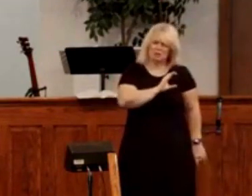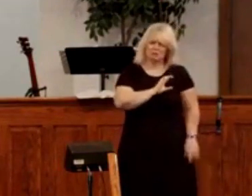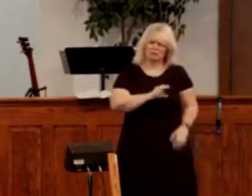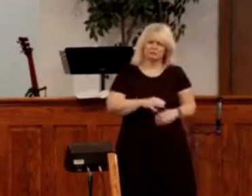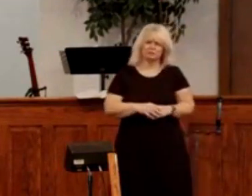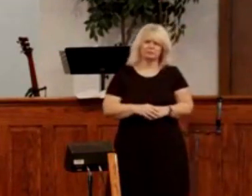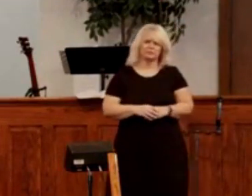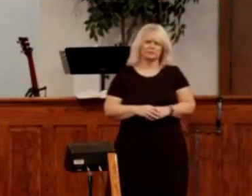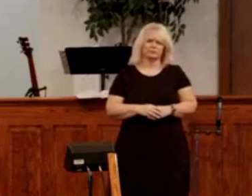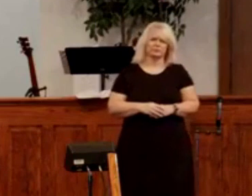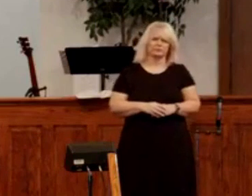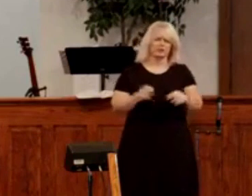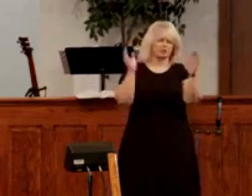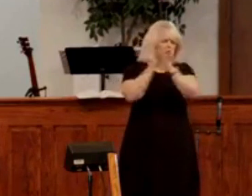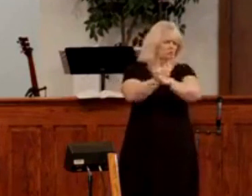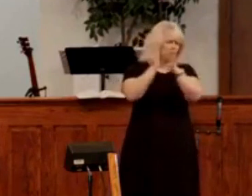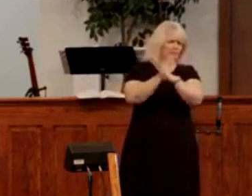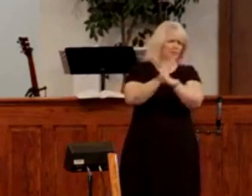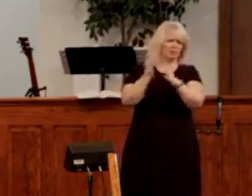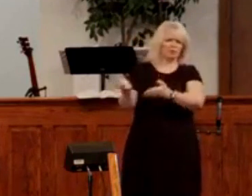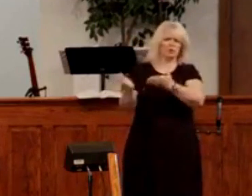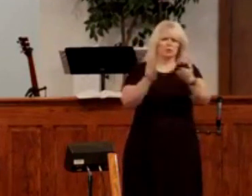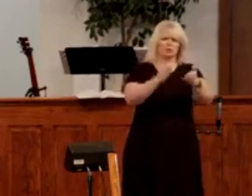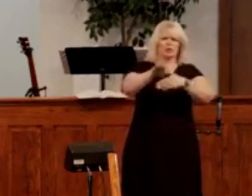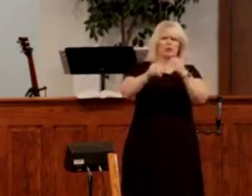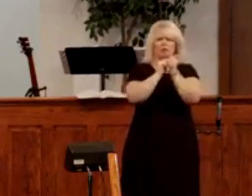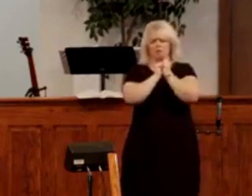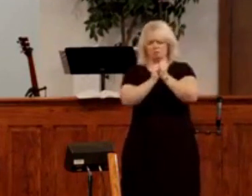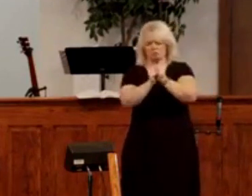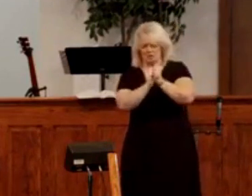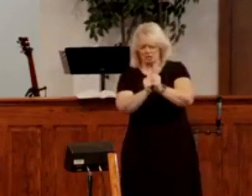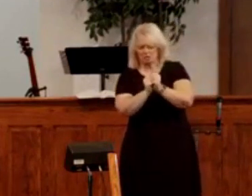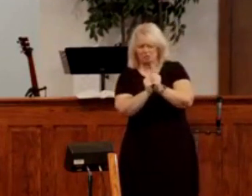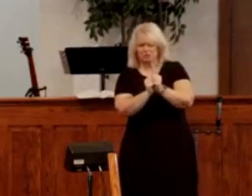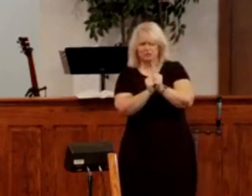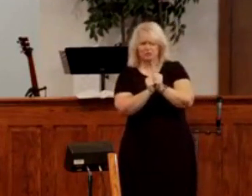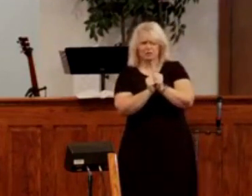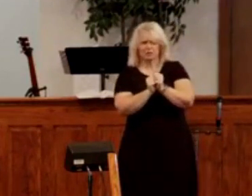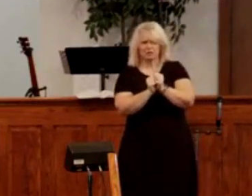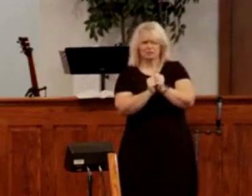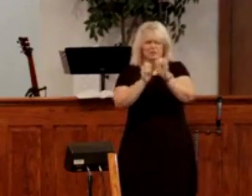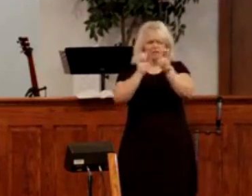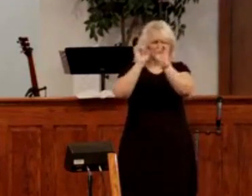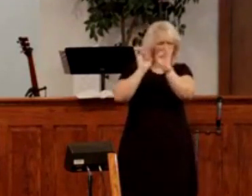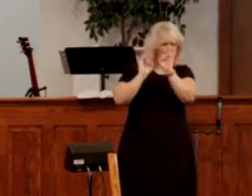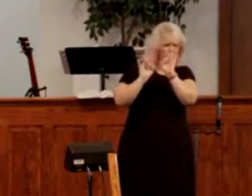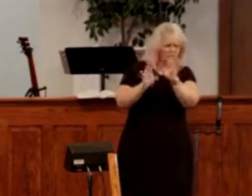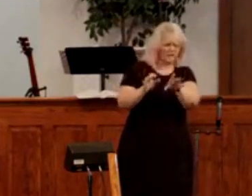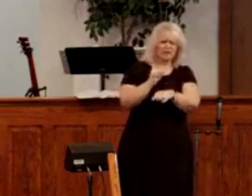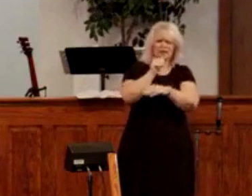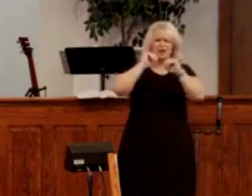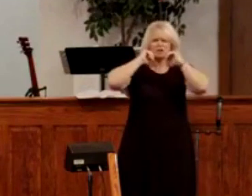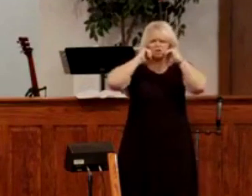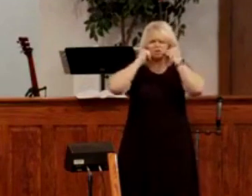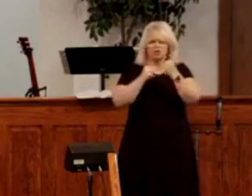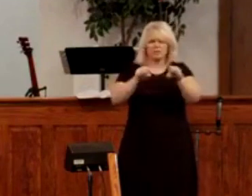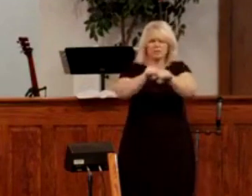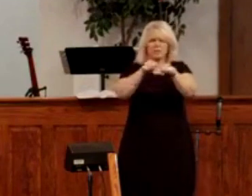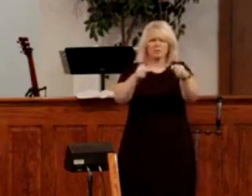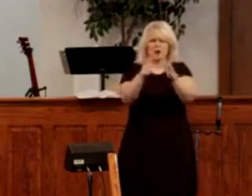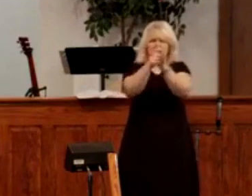of malice, evil, trouble. When you bring it all together, this little phrase, it means wickedness that is not ashamed to break